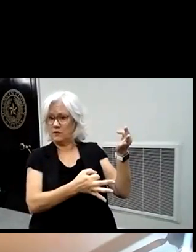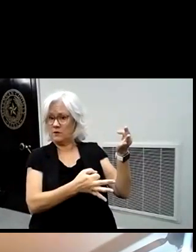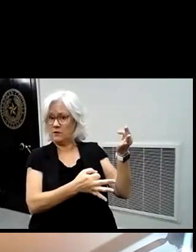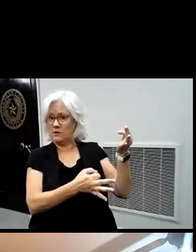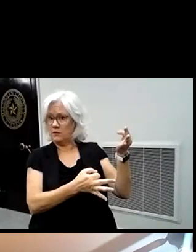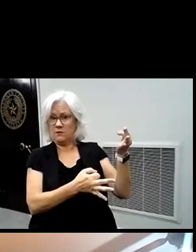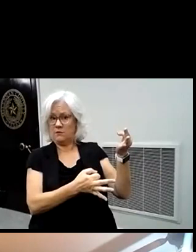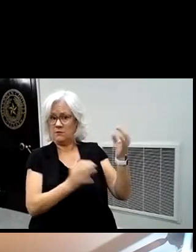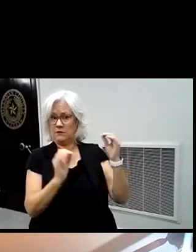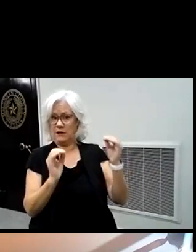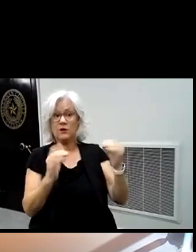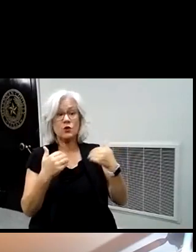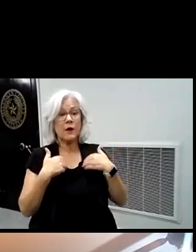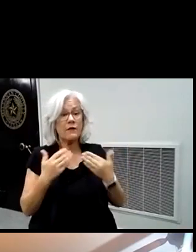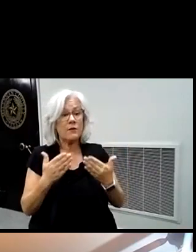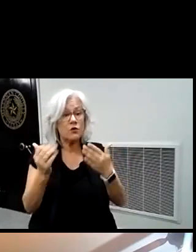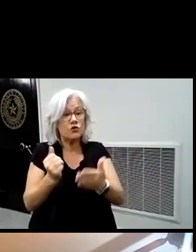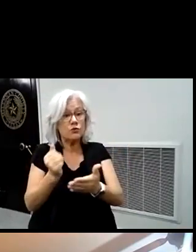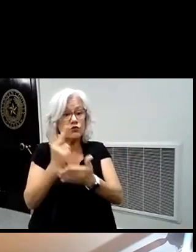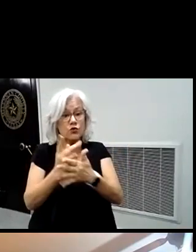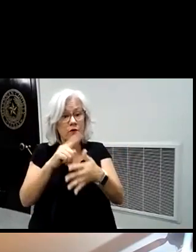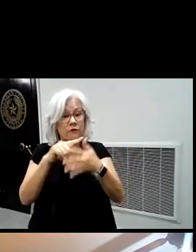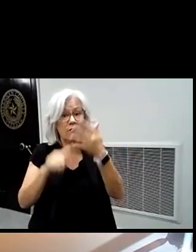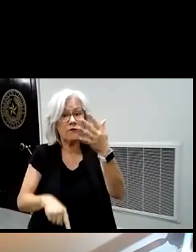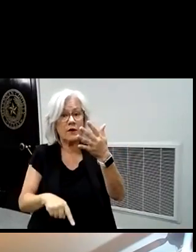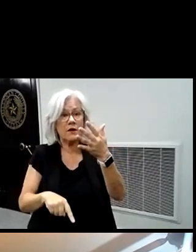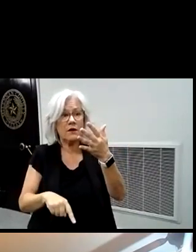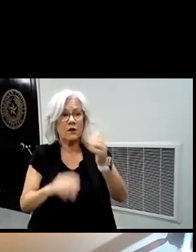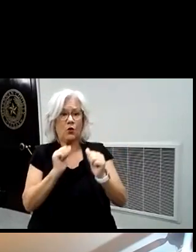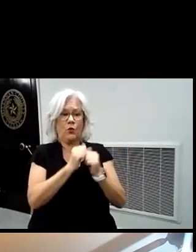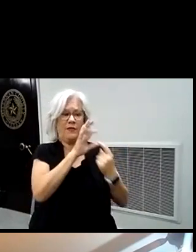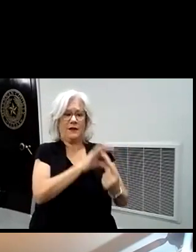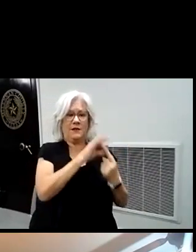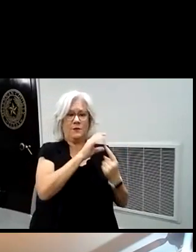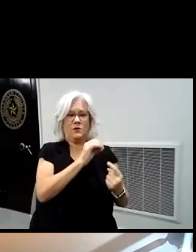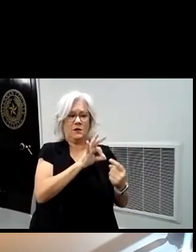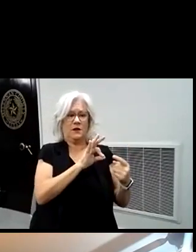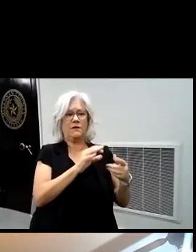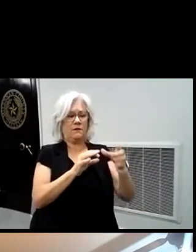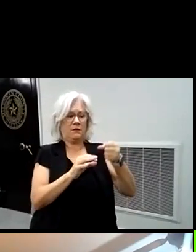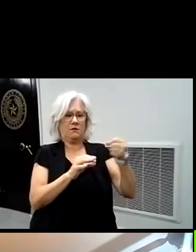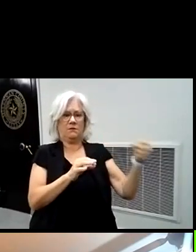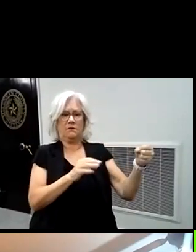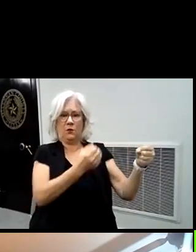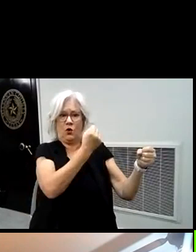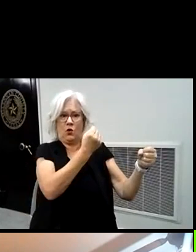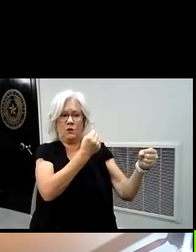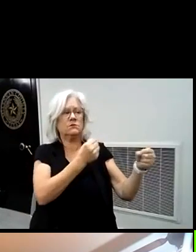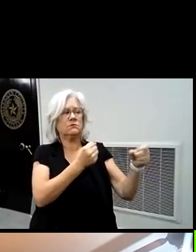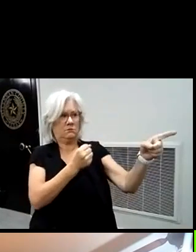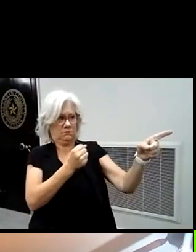If not, is there a motion to approve the consent agenda with the exception of those pulls? Motion to. So moved.